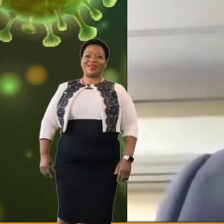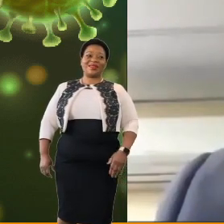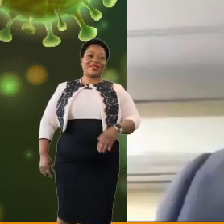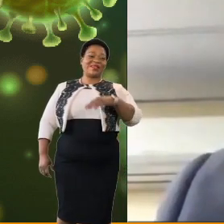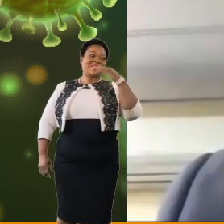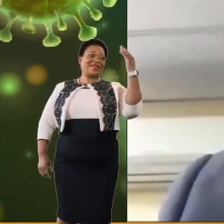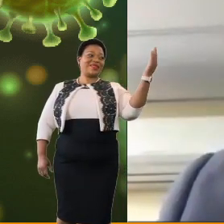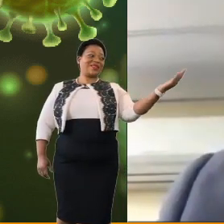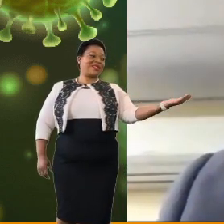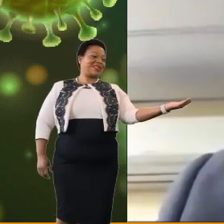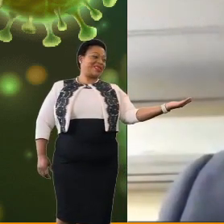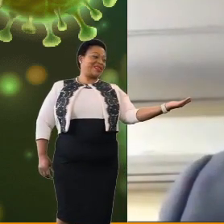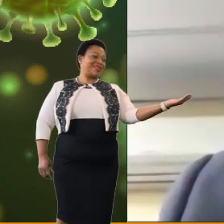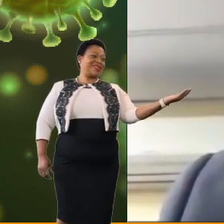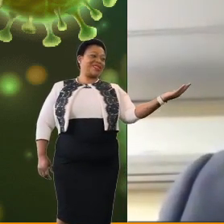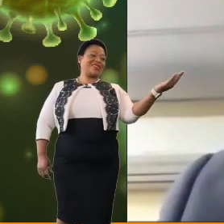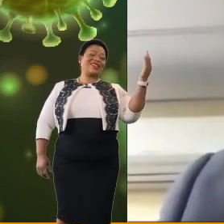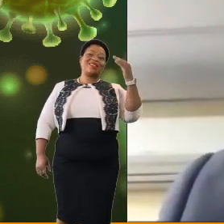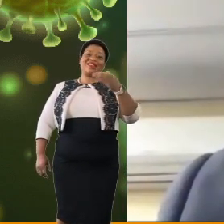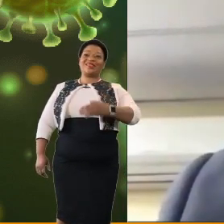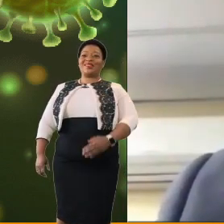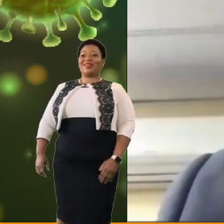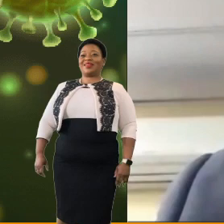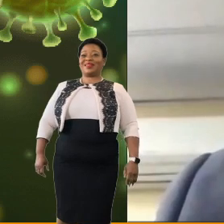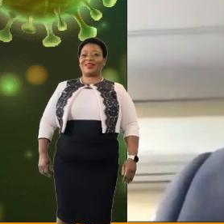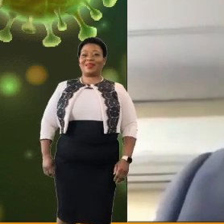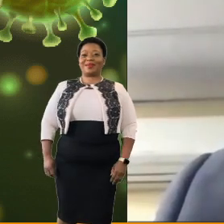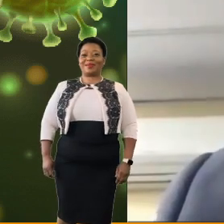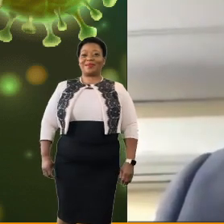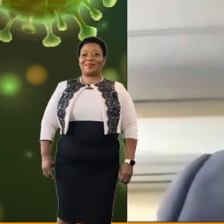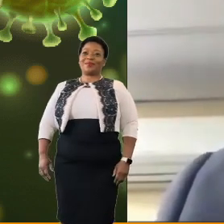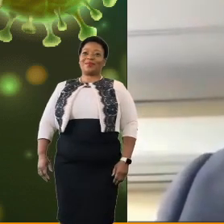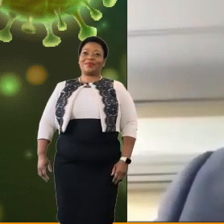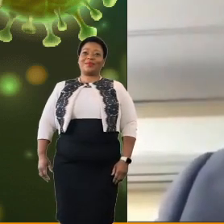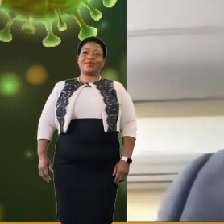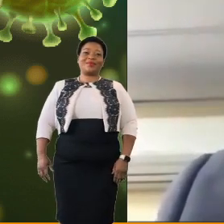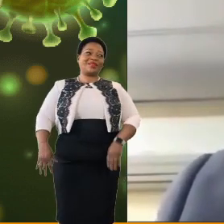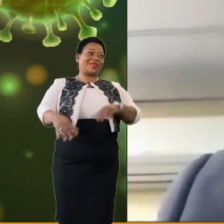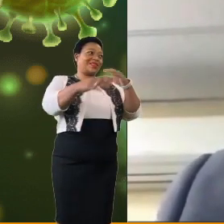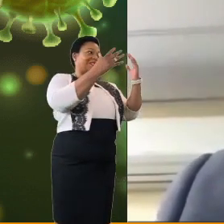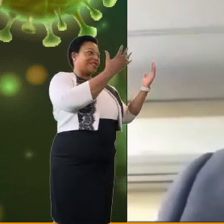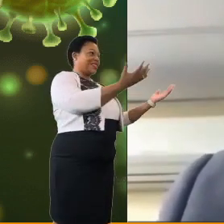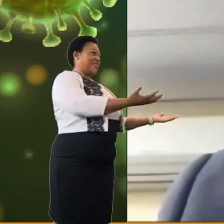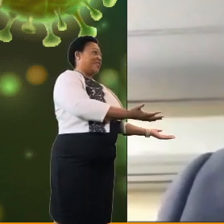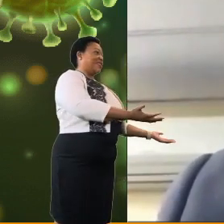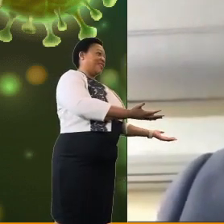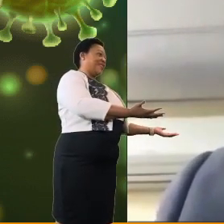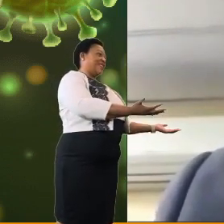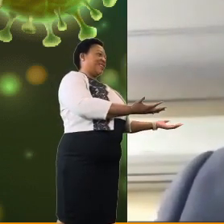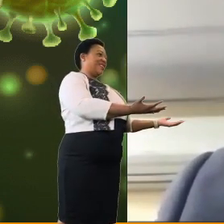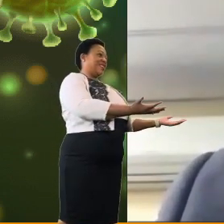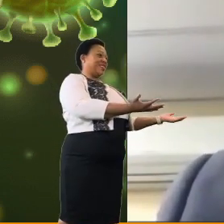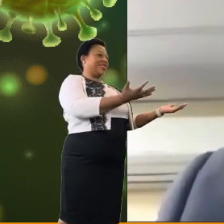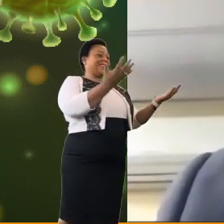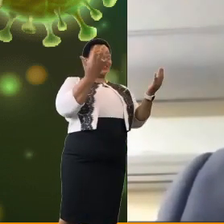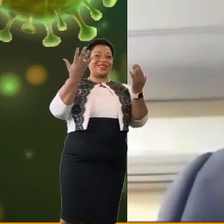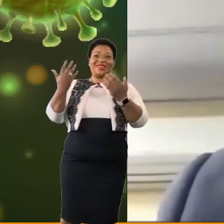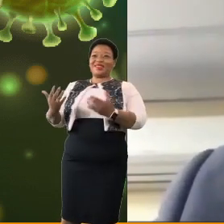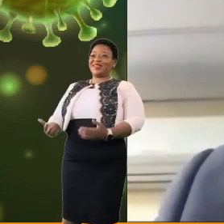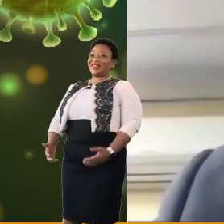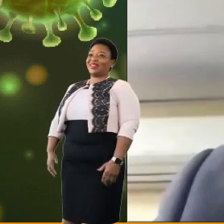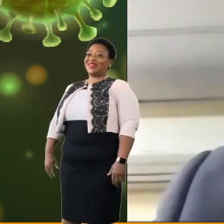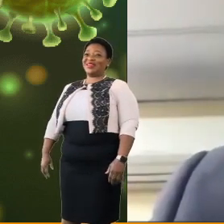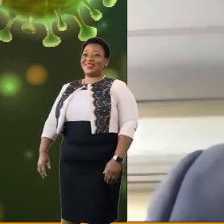find a way, if possible, to redirect some of the projects such that they are responsive to the economic situation that we are facing now